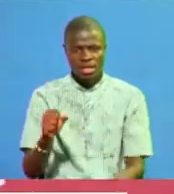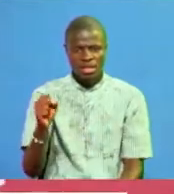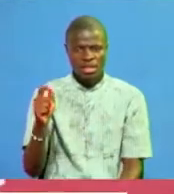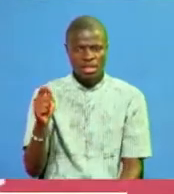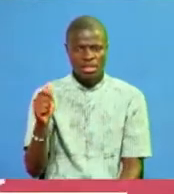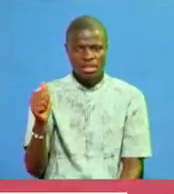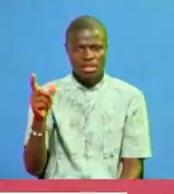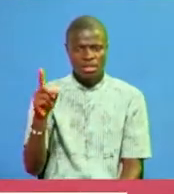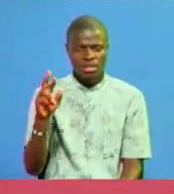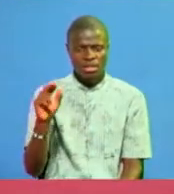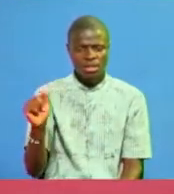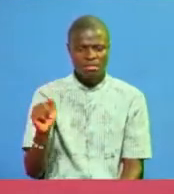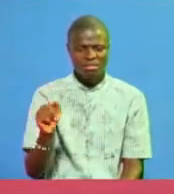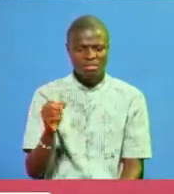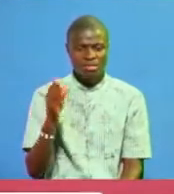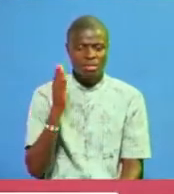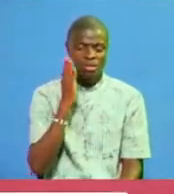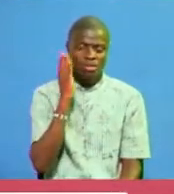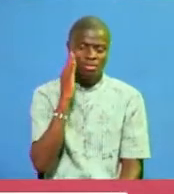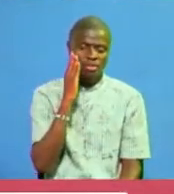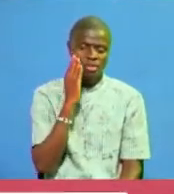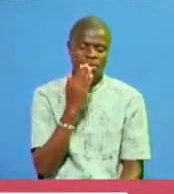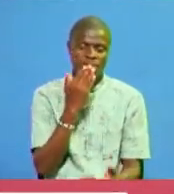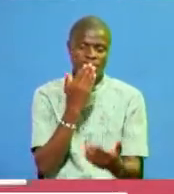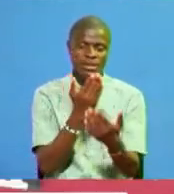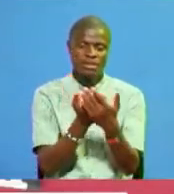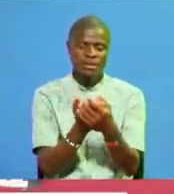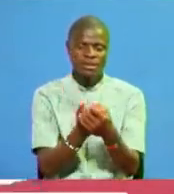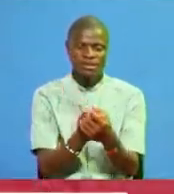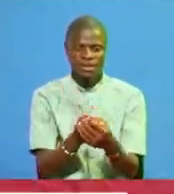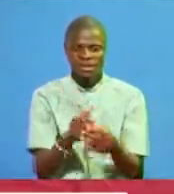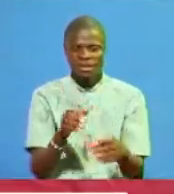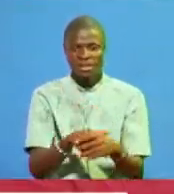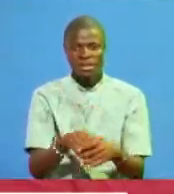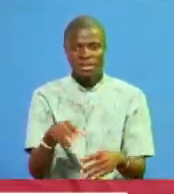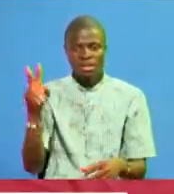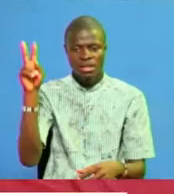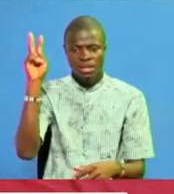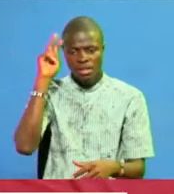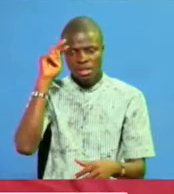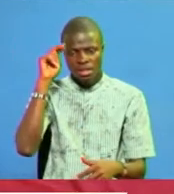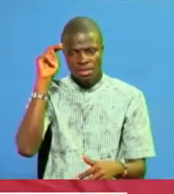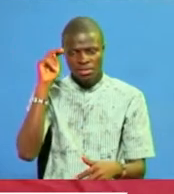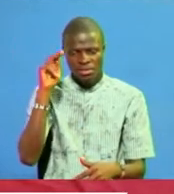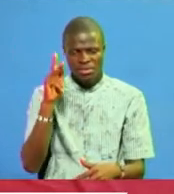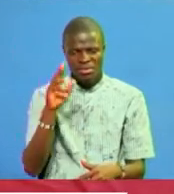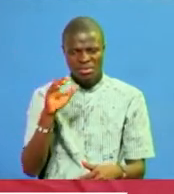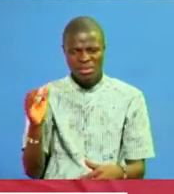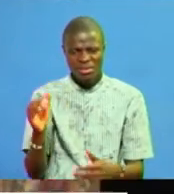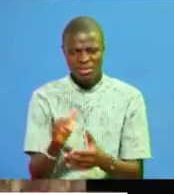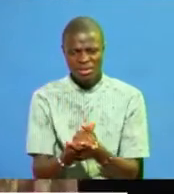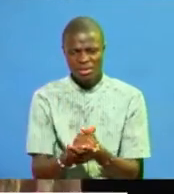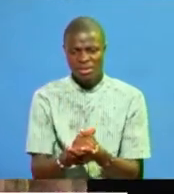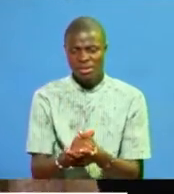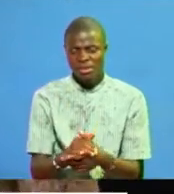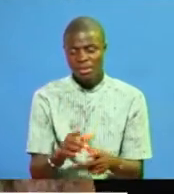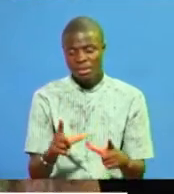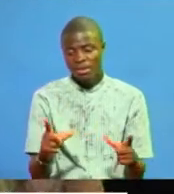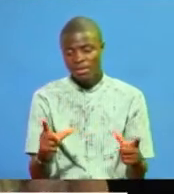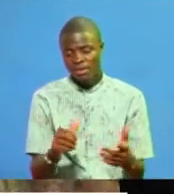tomorrow. President Ruto, at a Thanksgiving service in Nakuru County on Sunday, asked all Kenyans from different parts of the country to hold